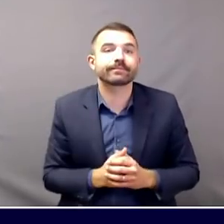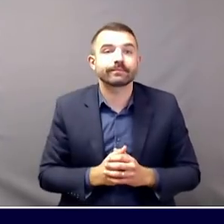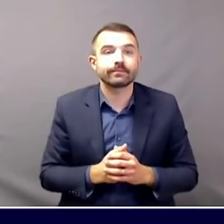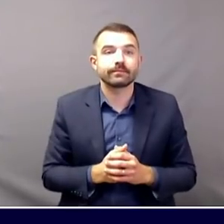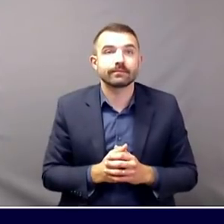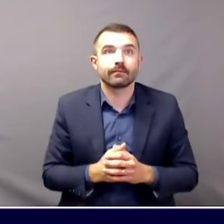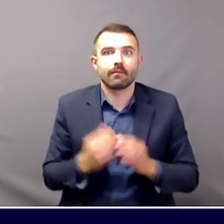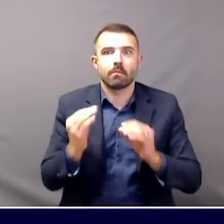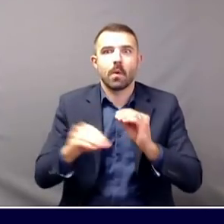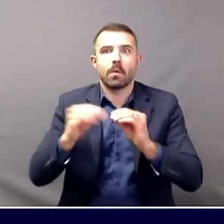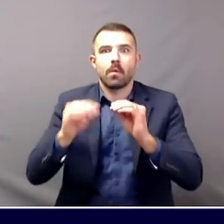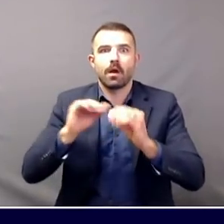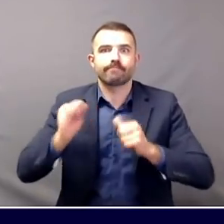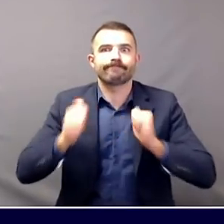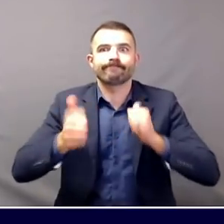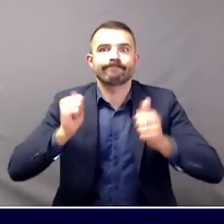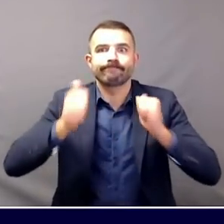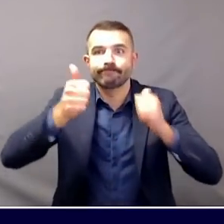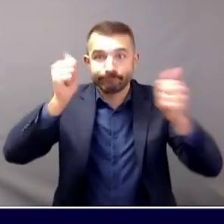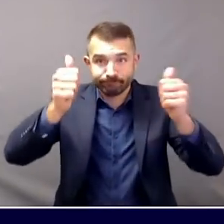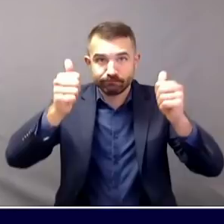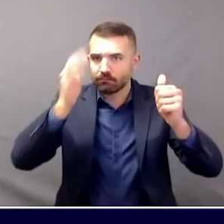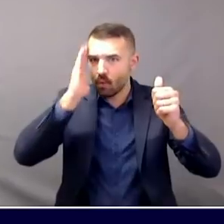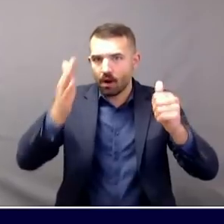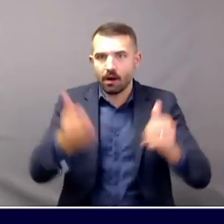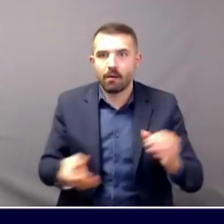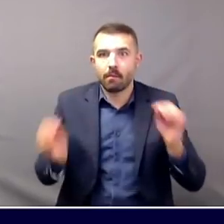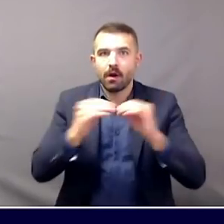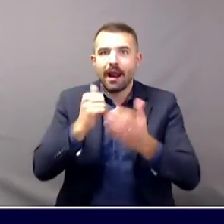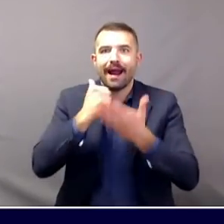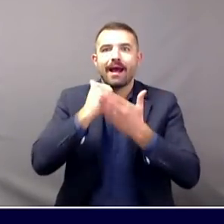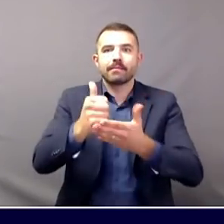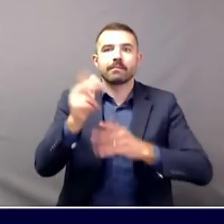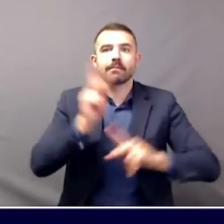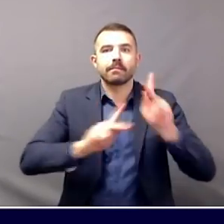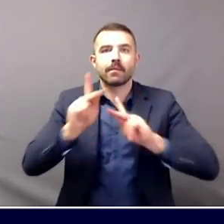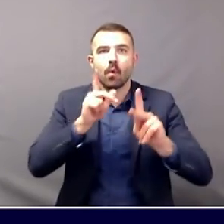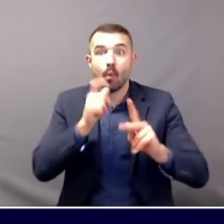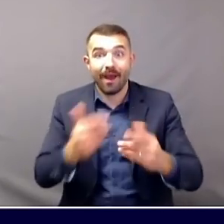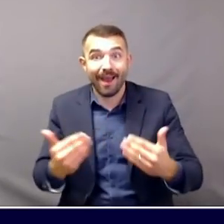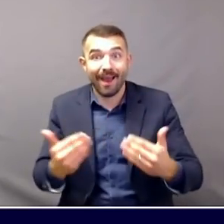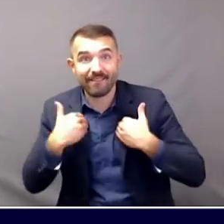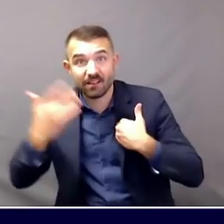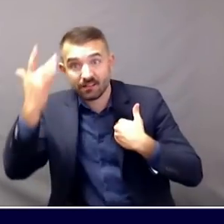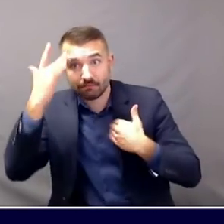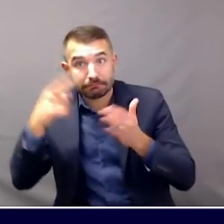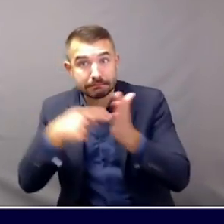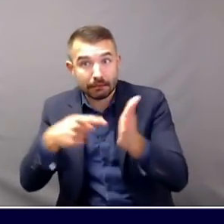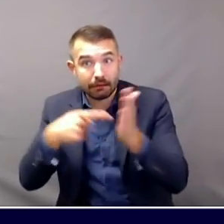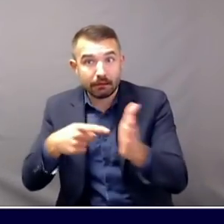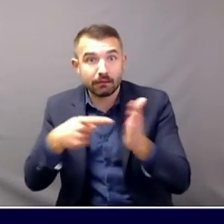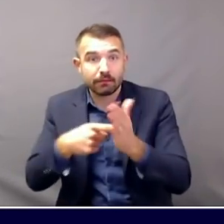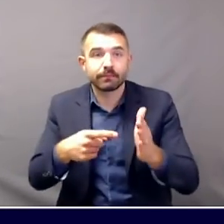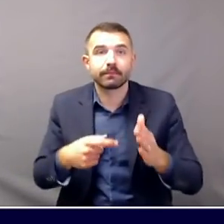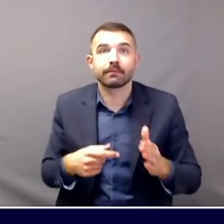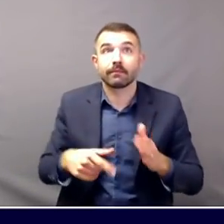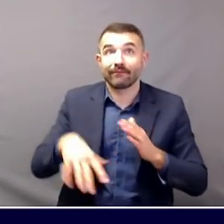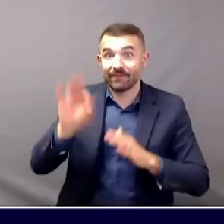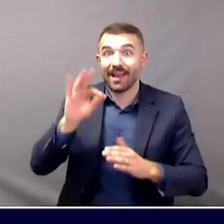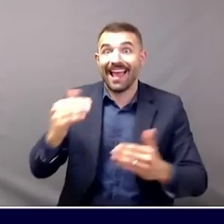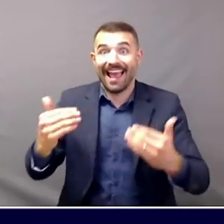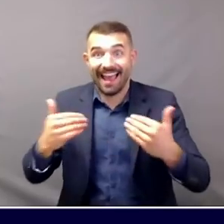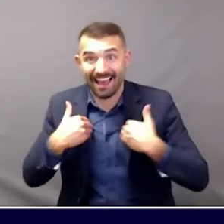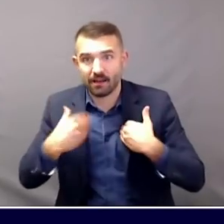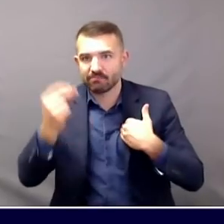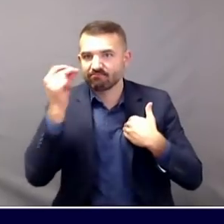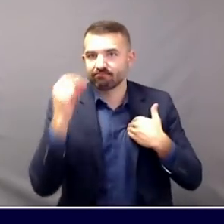Buy Next Now test can help people with symptoms of COVID-19 take steps to protect themselves and those around them